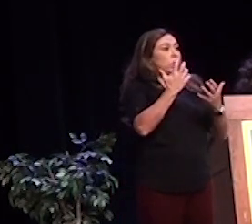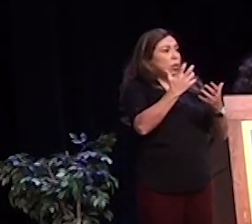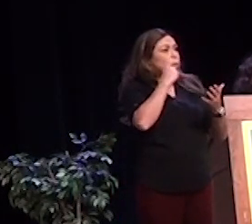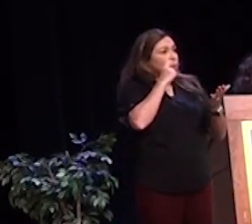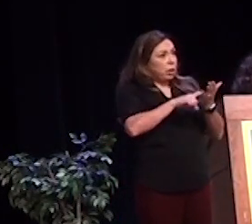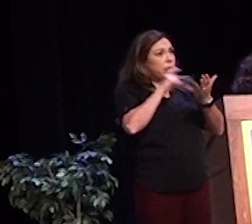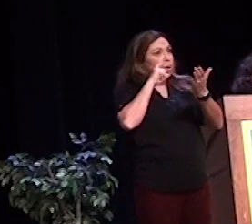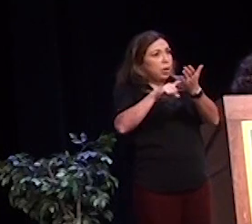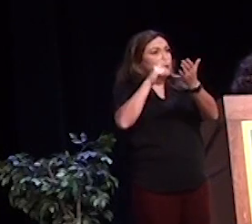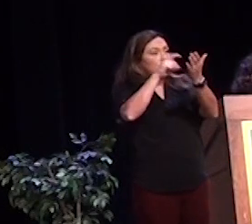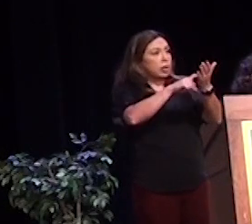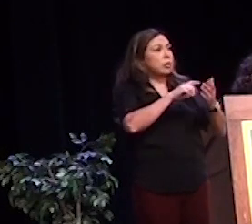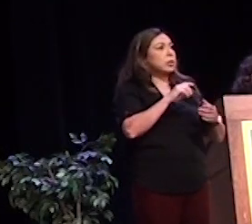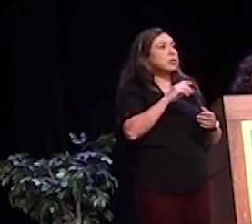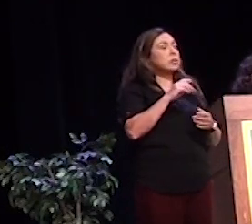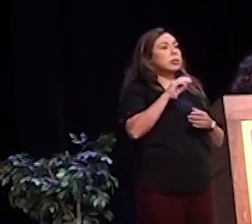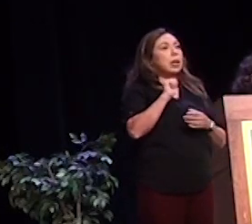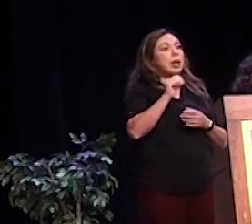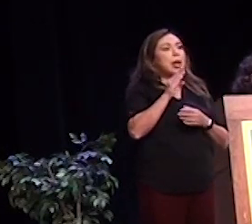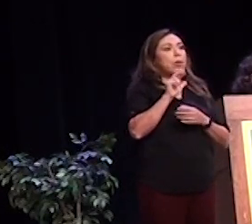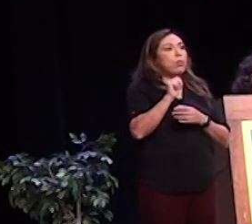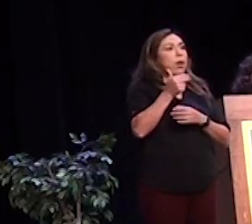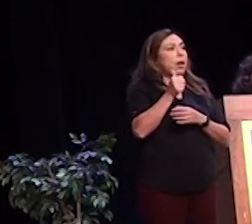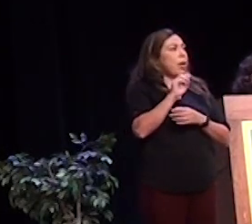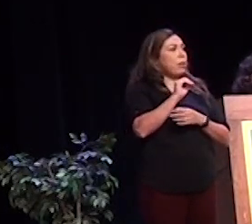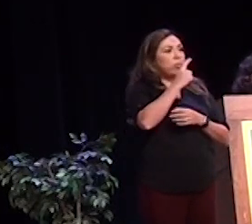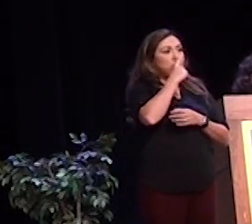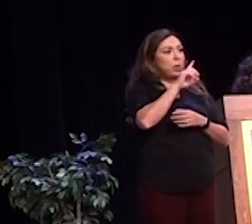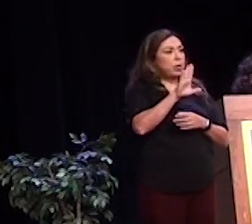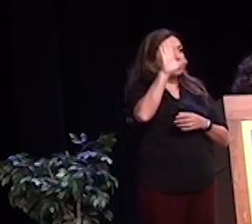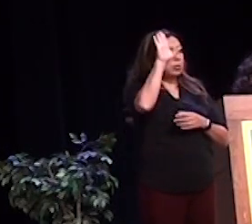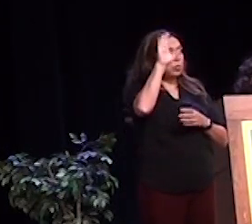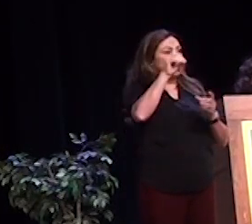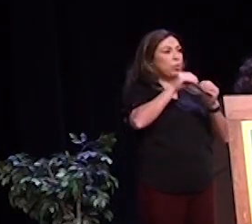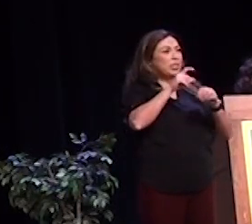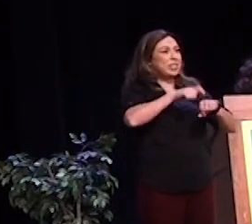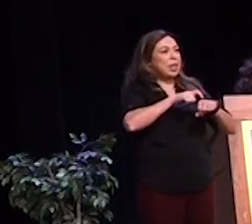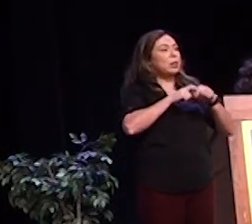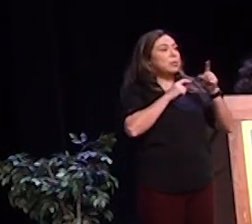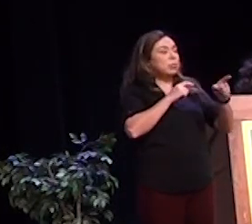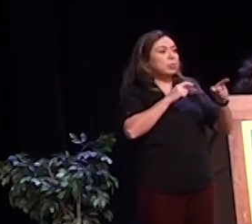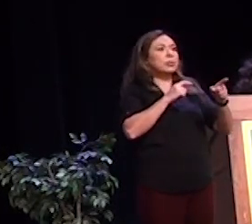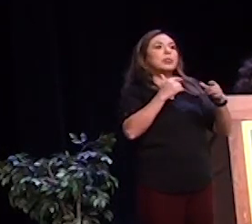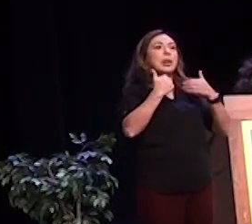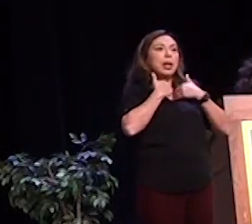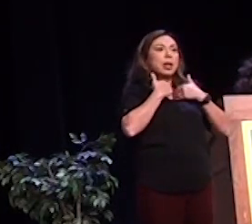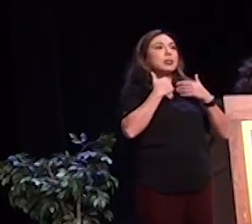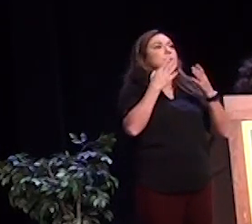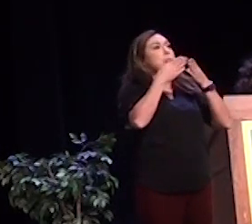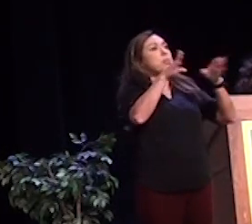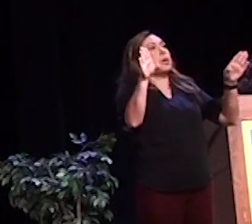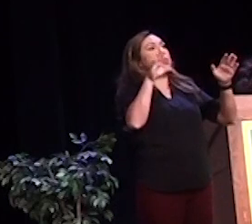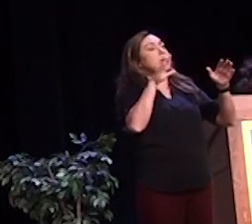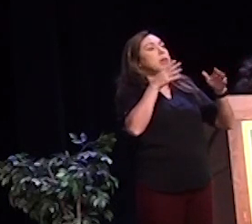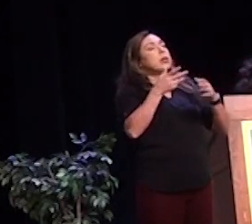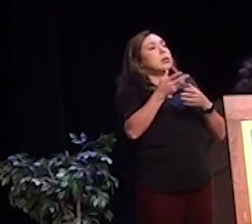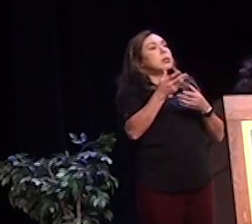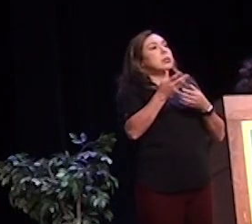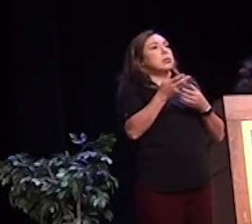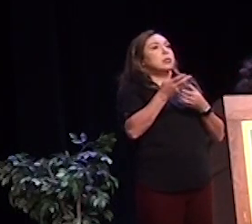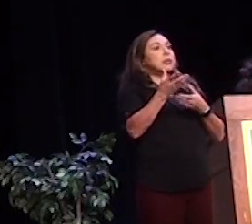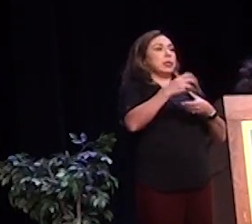shout out to Commissioner Abraham, who's here in the front. Could you raise your hand one more time? He chairs the Public Engagement and